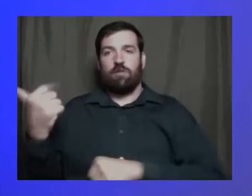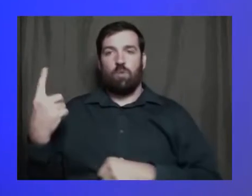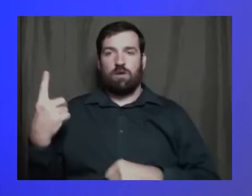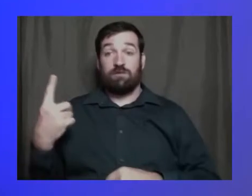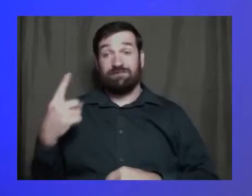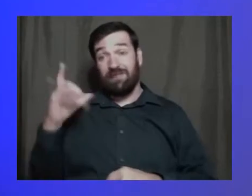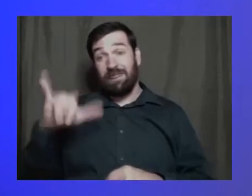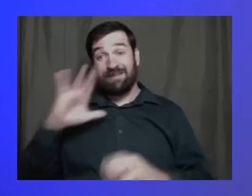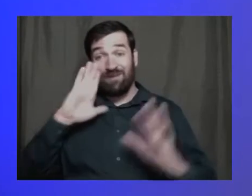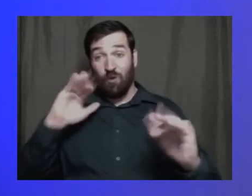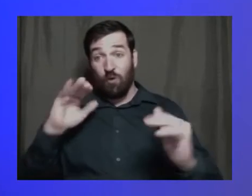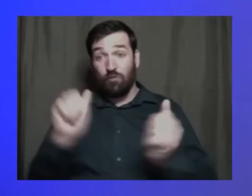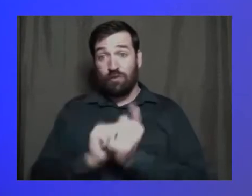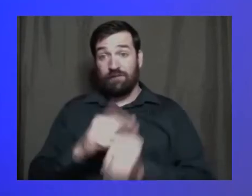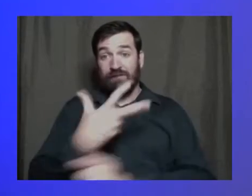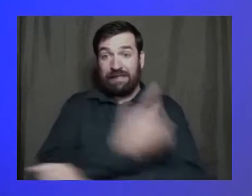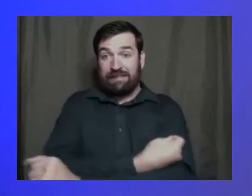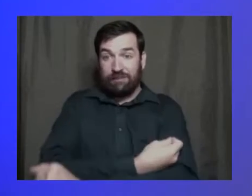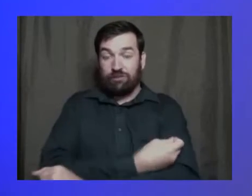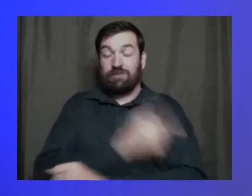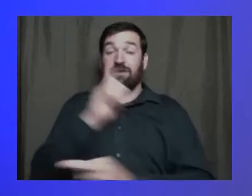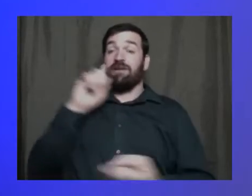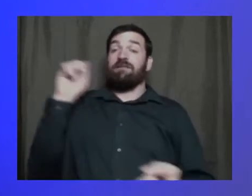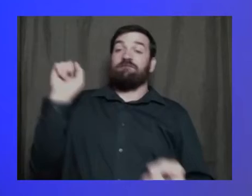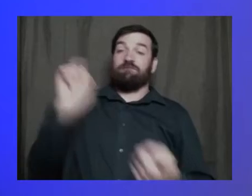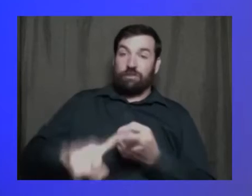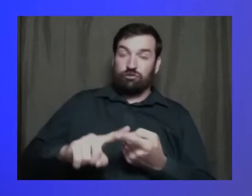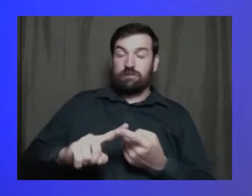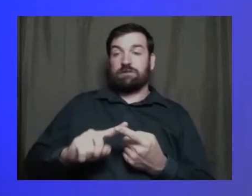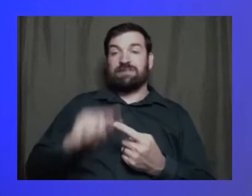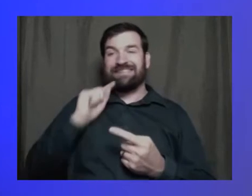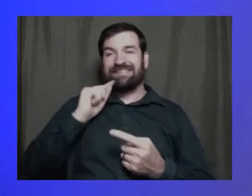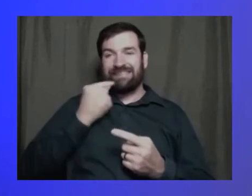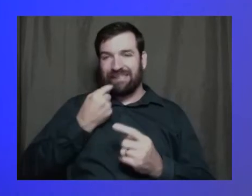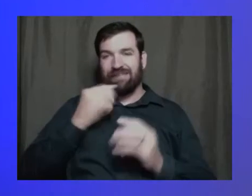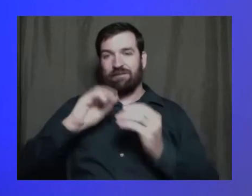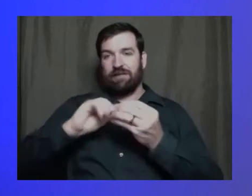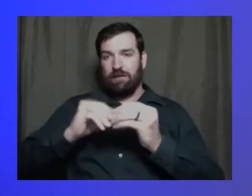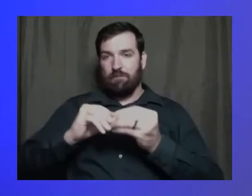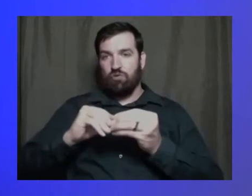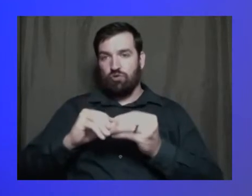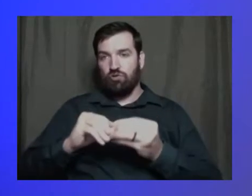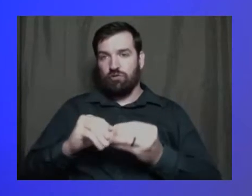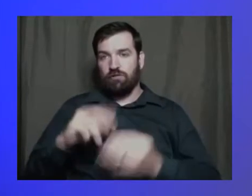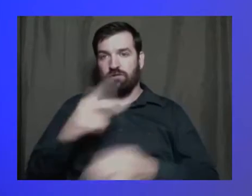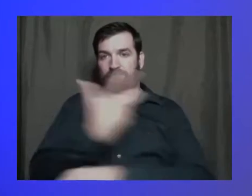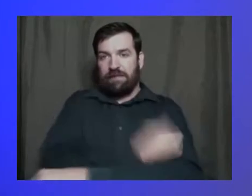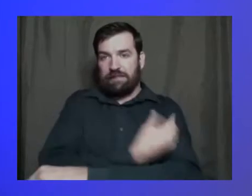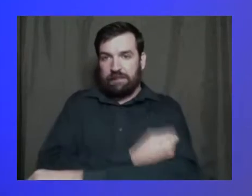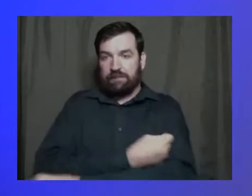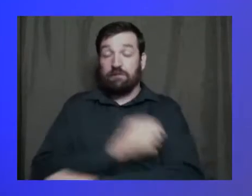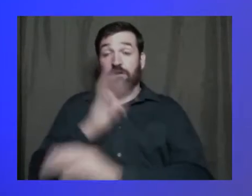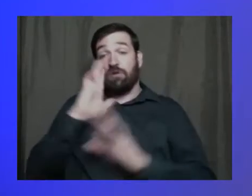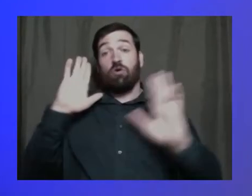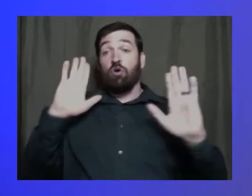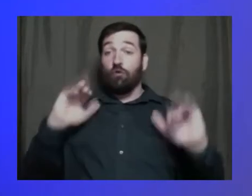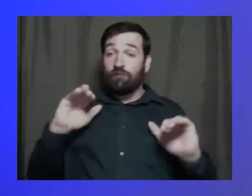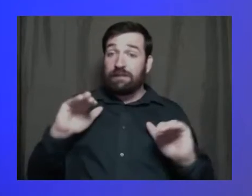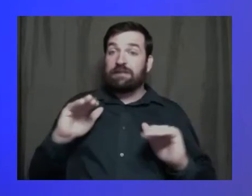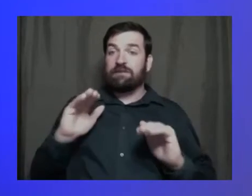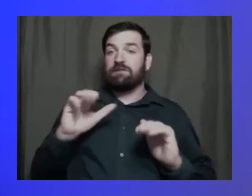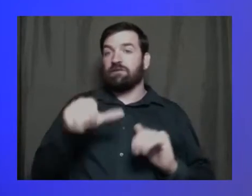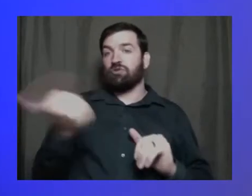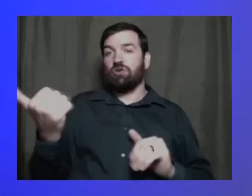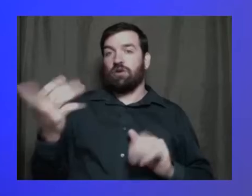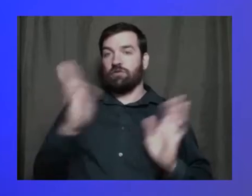vaccination eventually, as we can get a significant proportion of our population vaccinated. Hopefully some of these other mitigation strategies